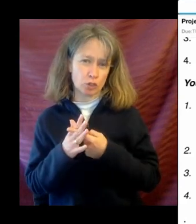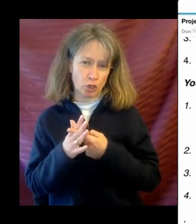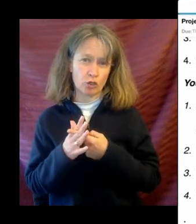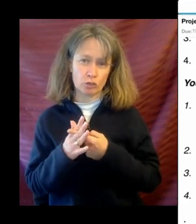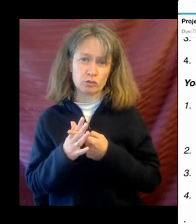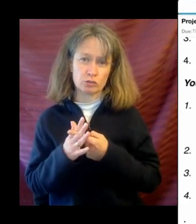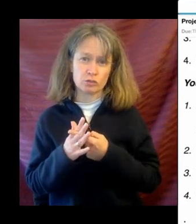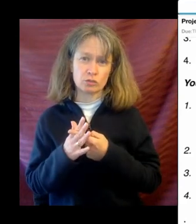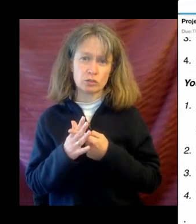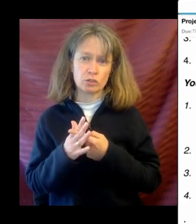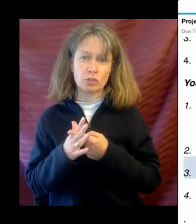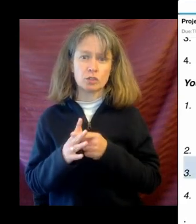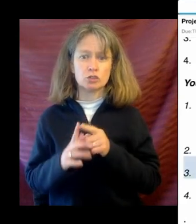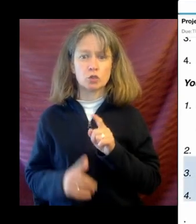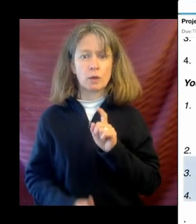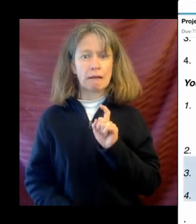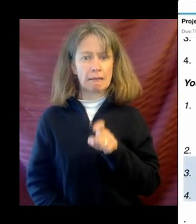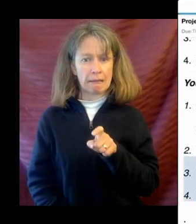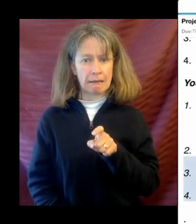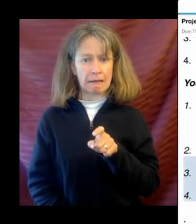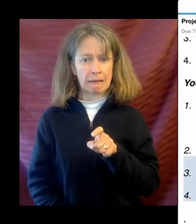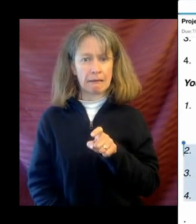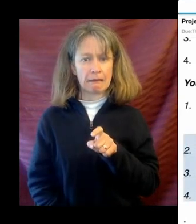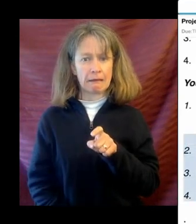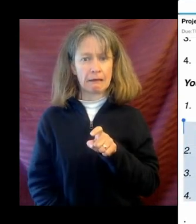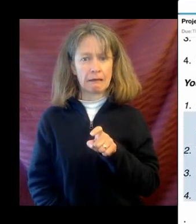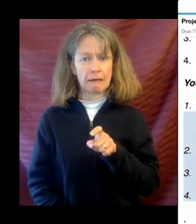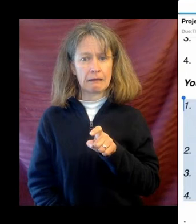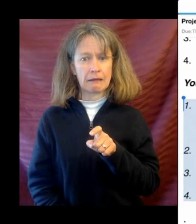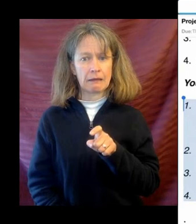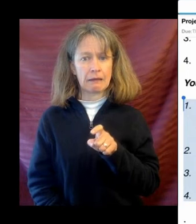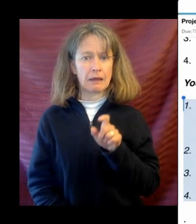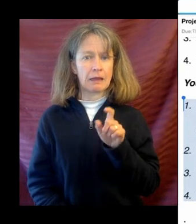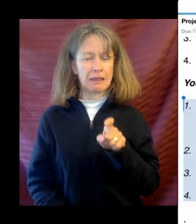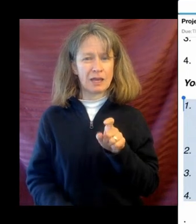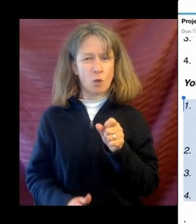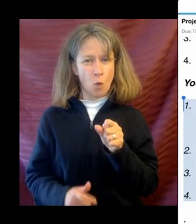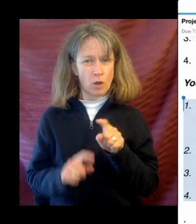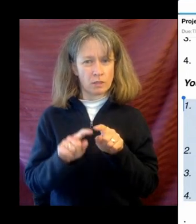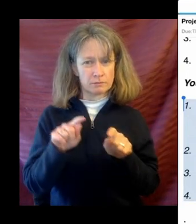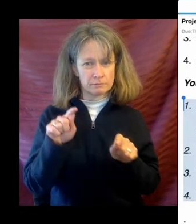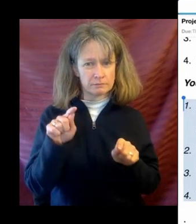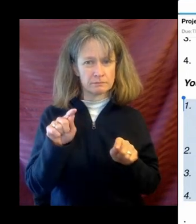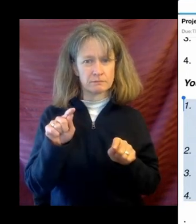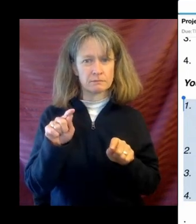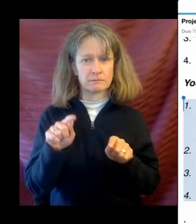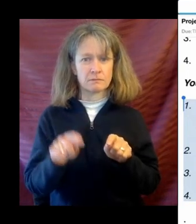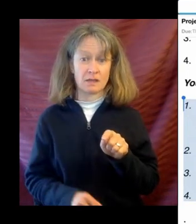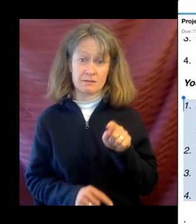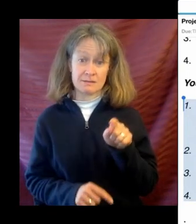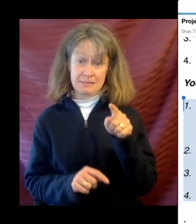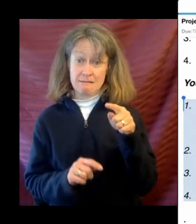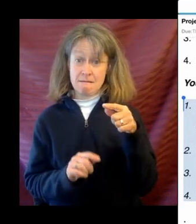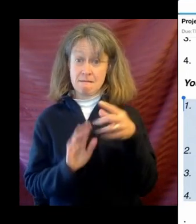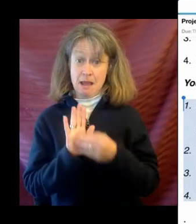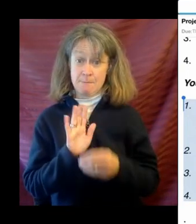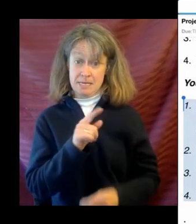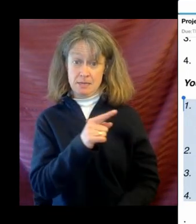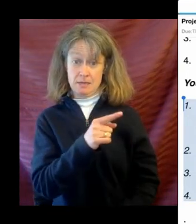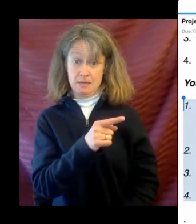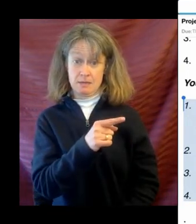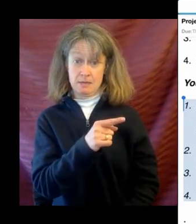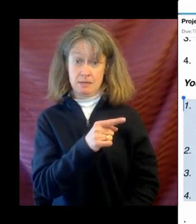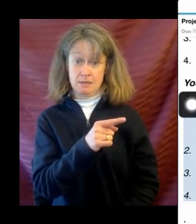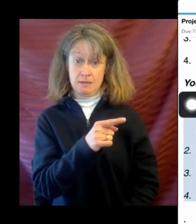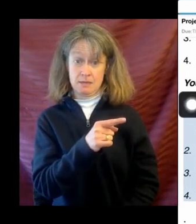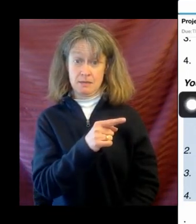to click and kind of hold, and then click the button that says copy, and then